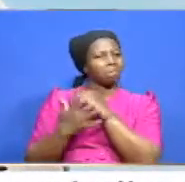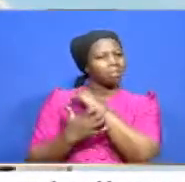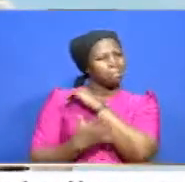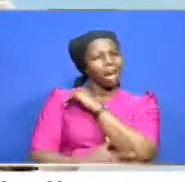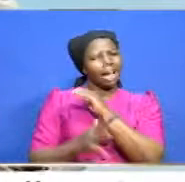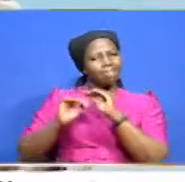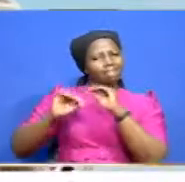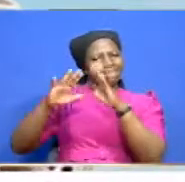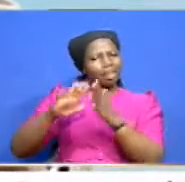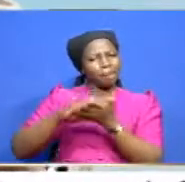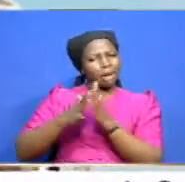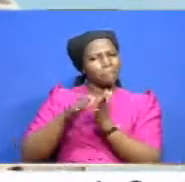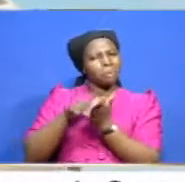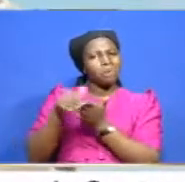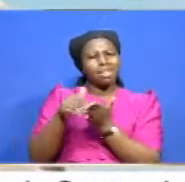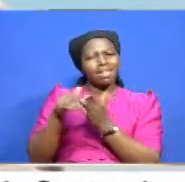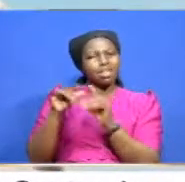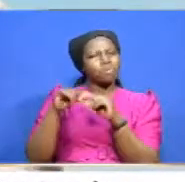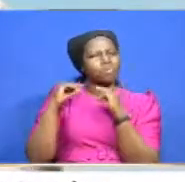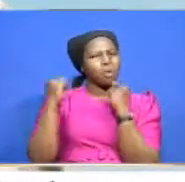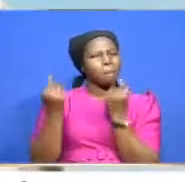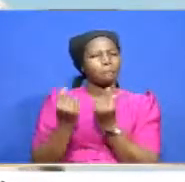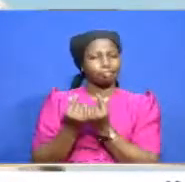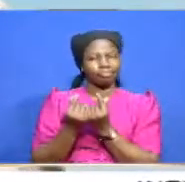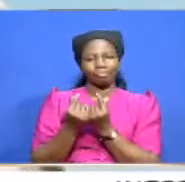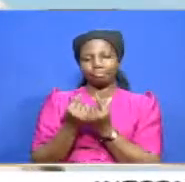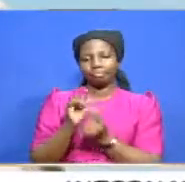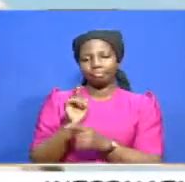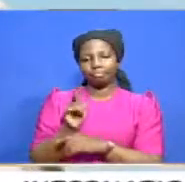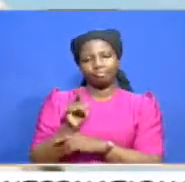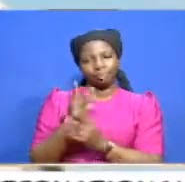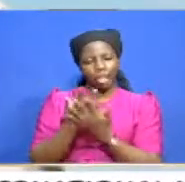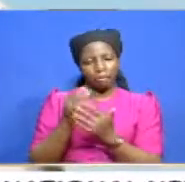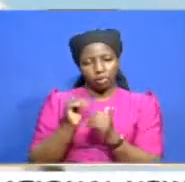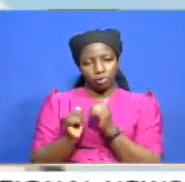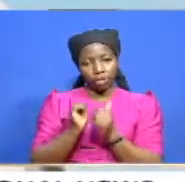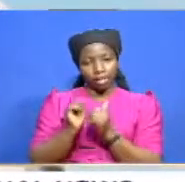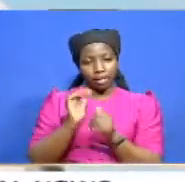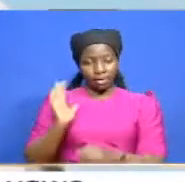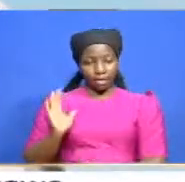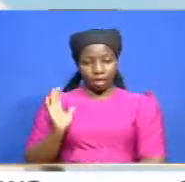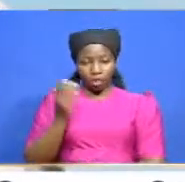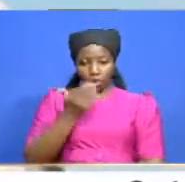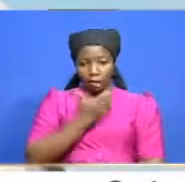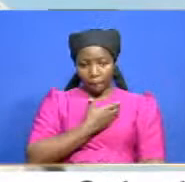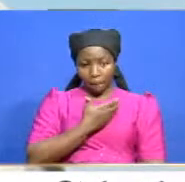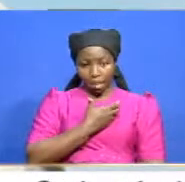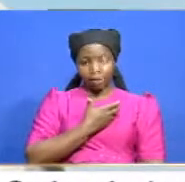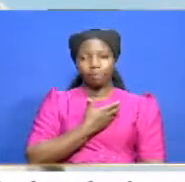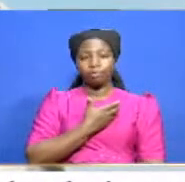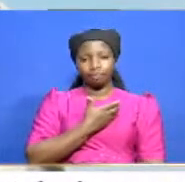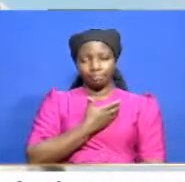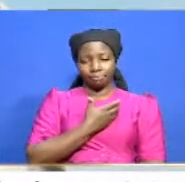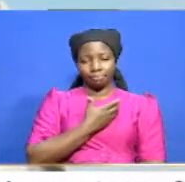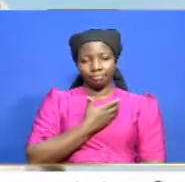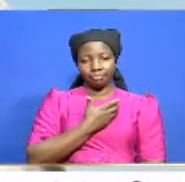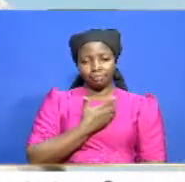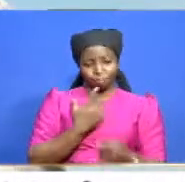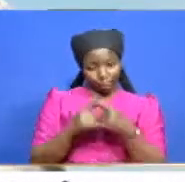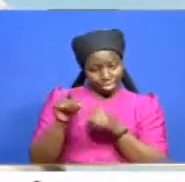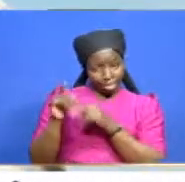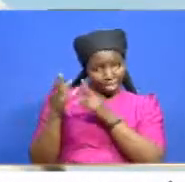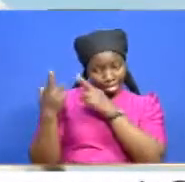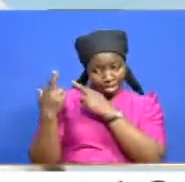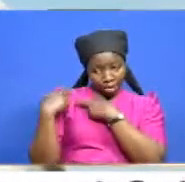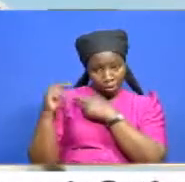become vulnerable groups, and therefore this was something which the committee, although it was not part of its mandate,